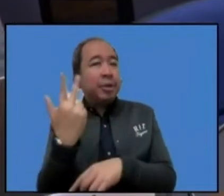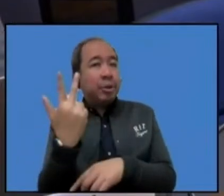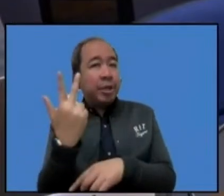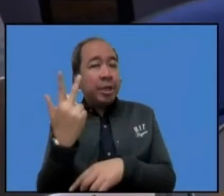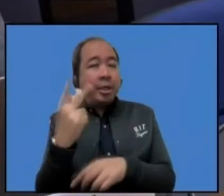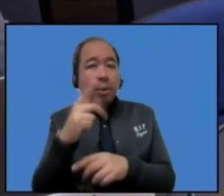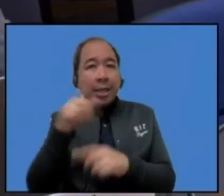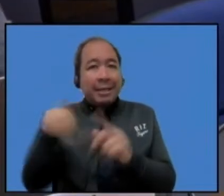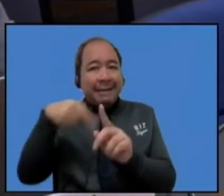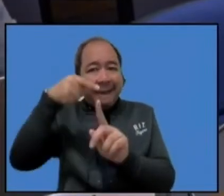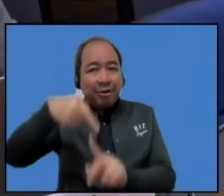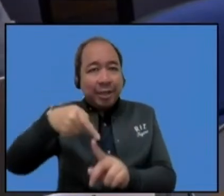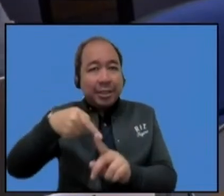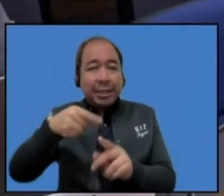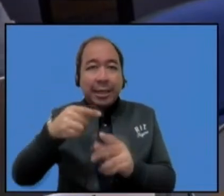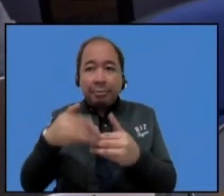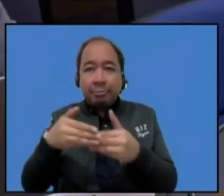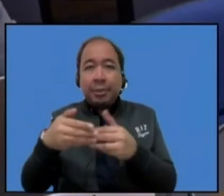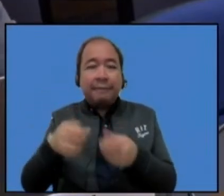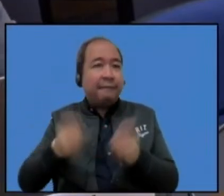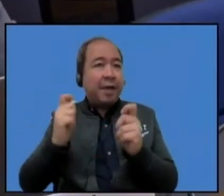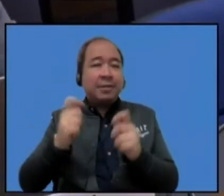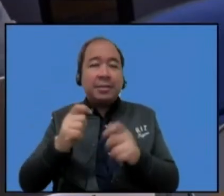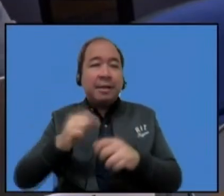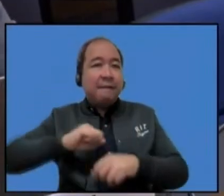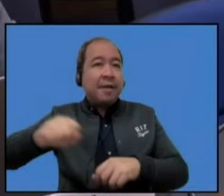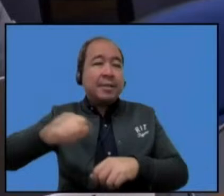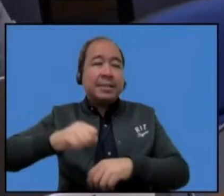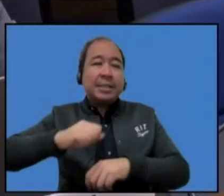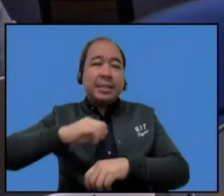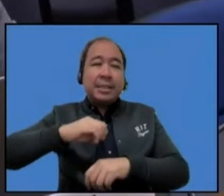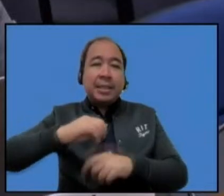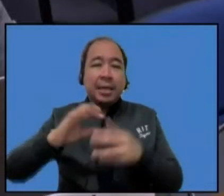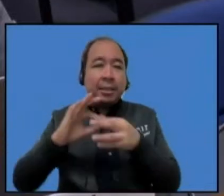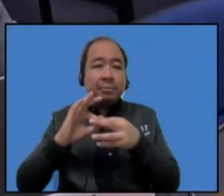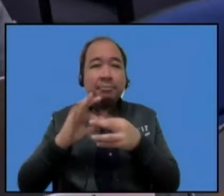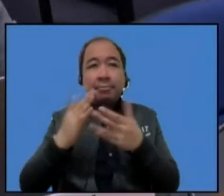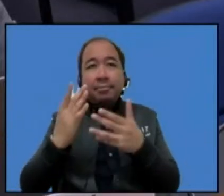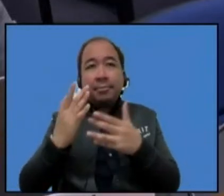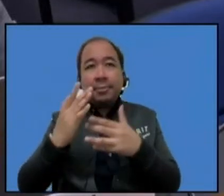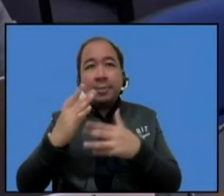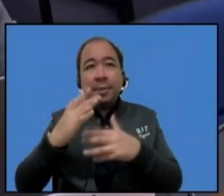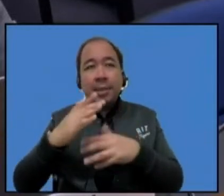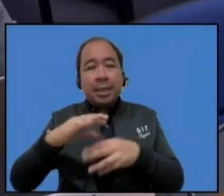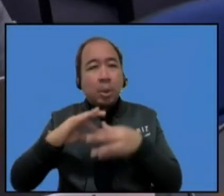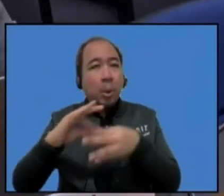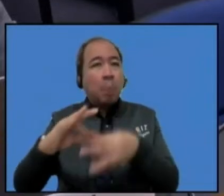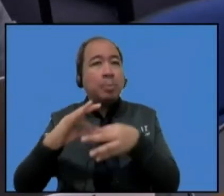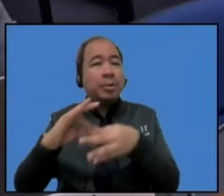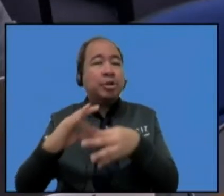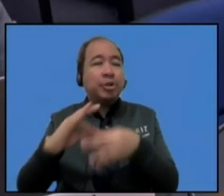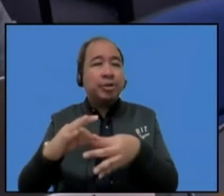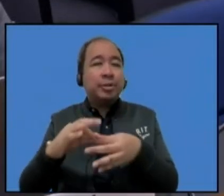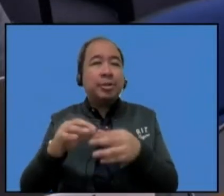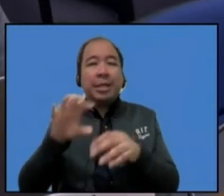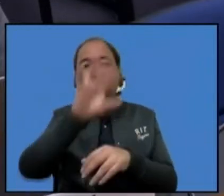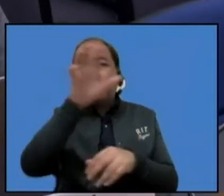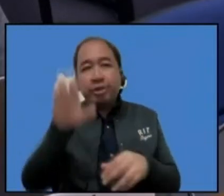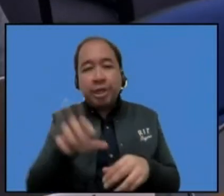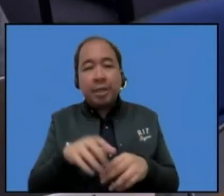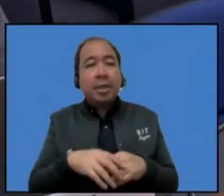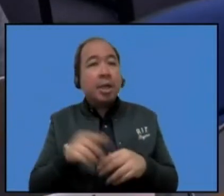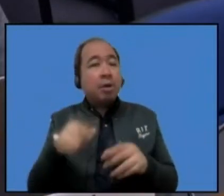information, and 23, regional and international cooperation. Regarding the Objective 3, Korea